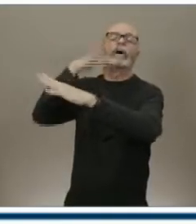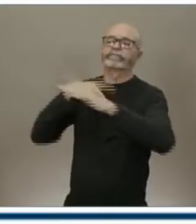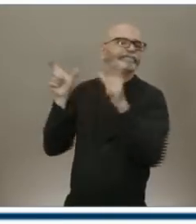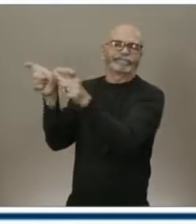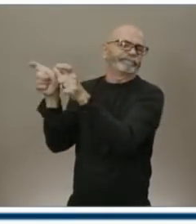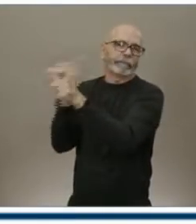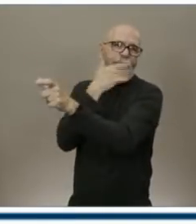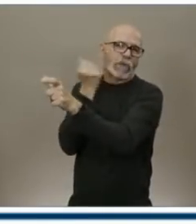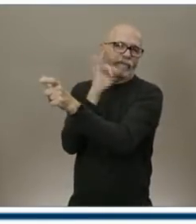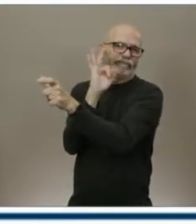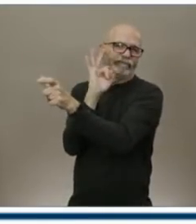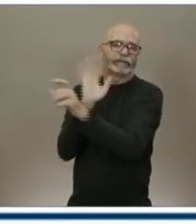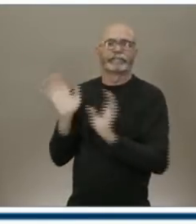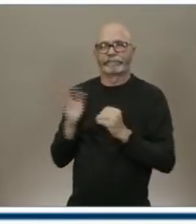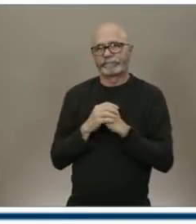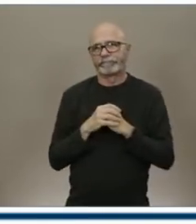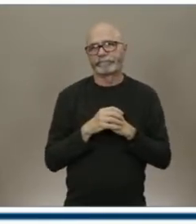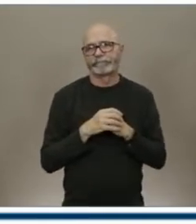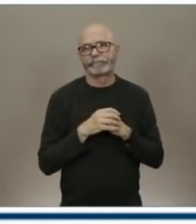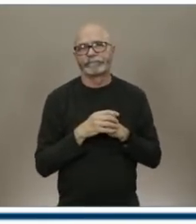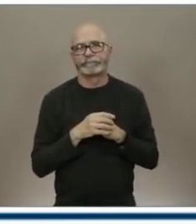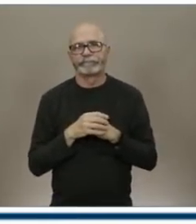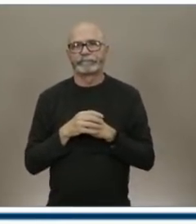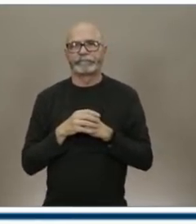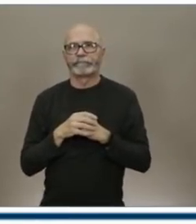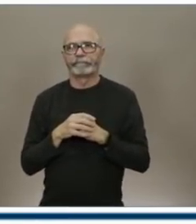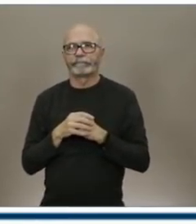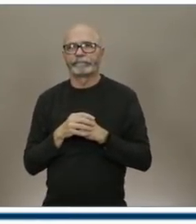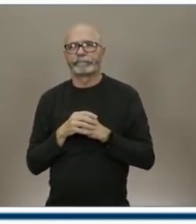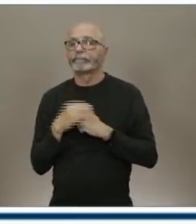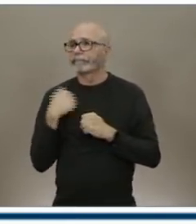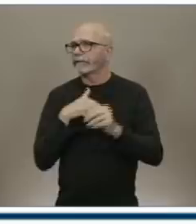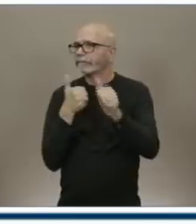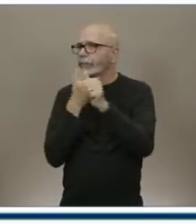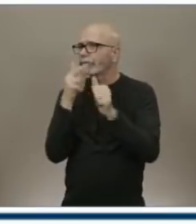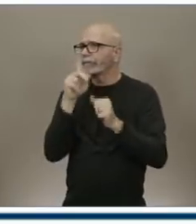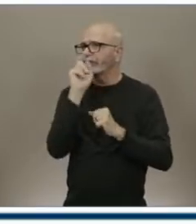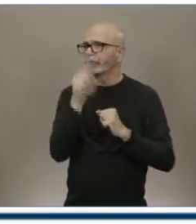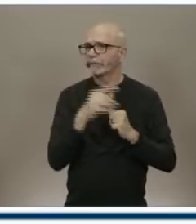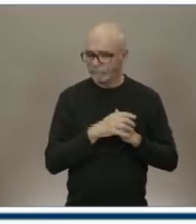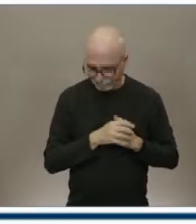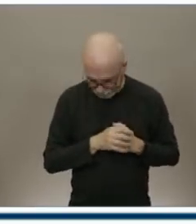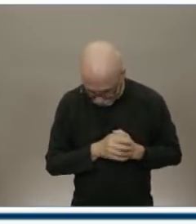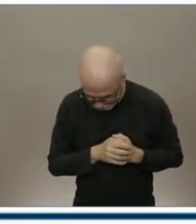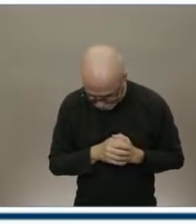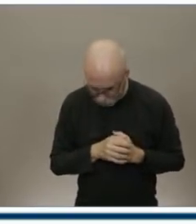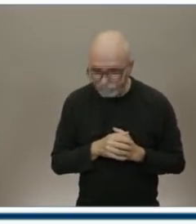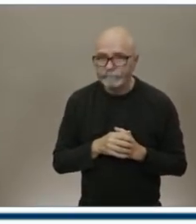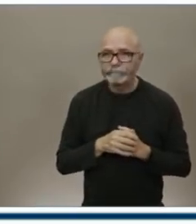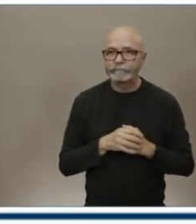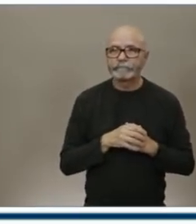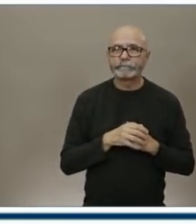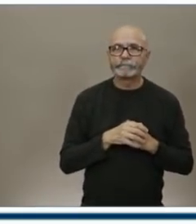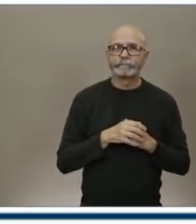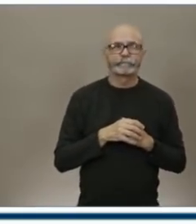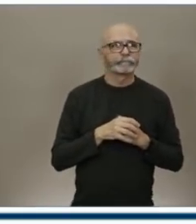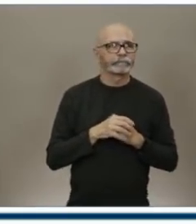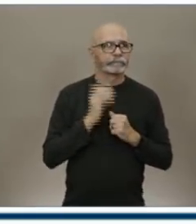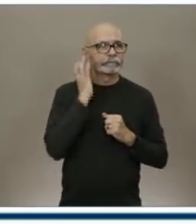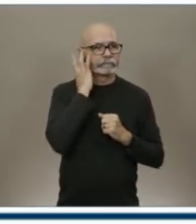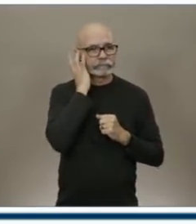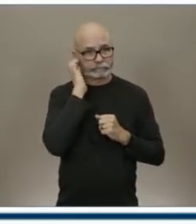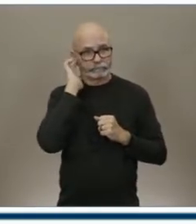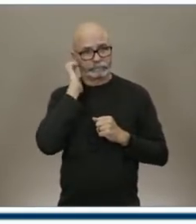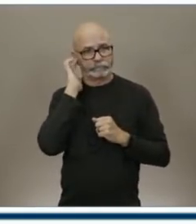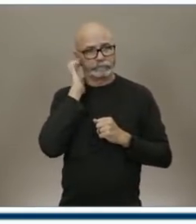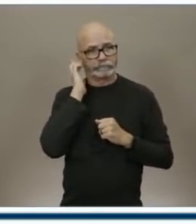rapid testing, etc. Go ahead, Keith, with your follow-up. And I wonder if we can nail down exactly why you decided